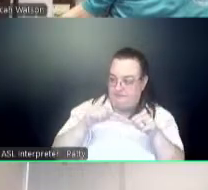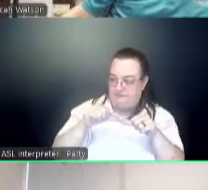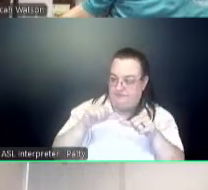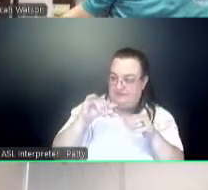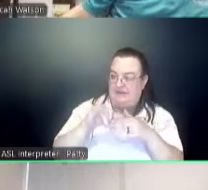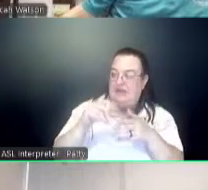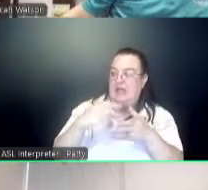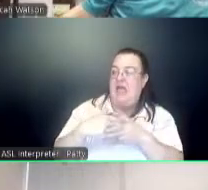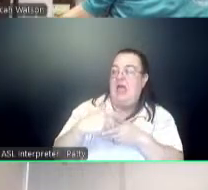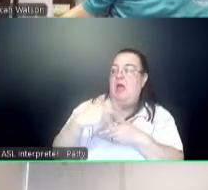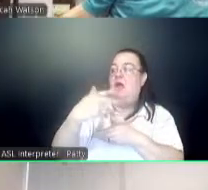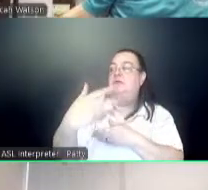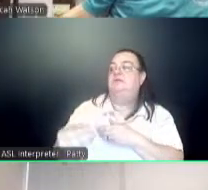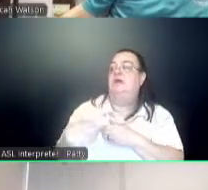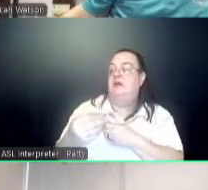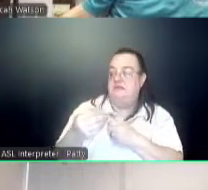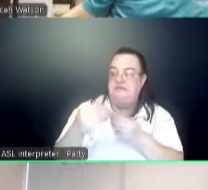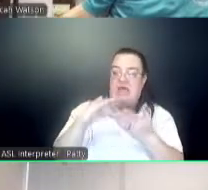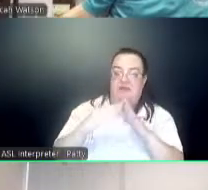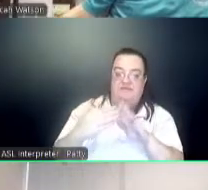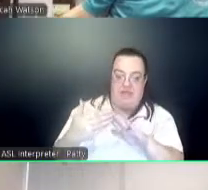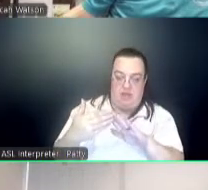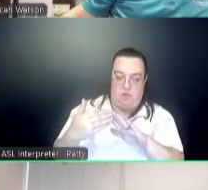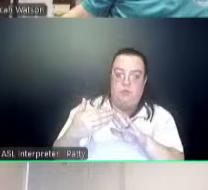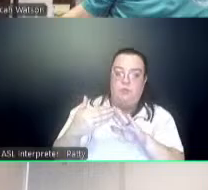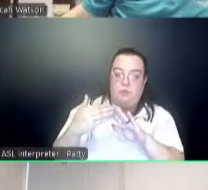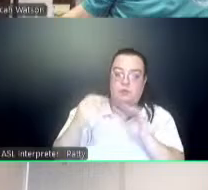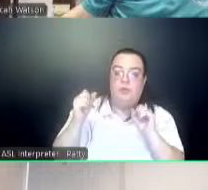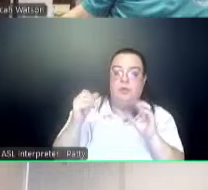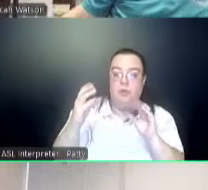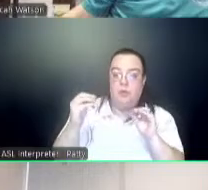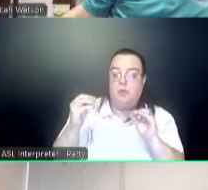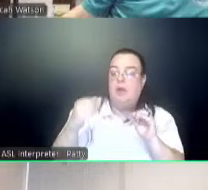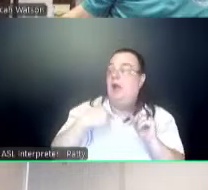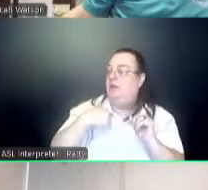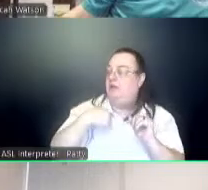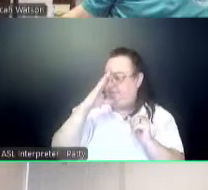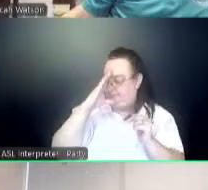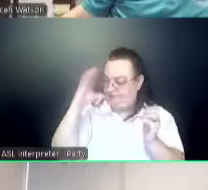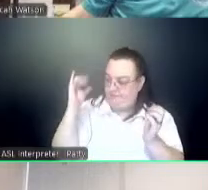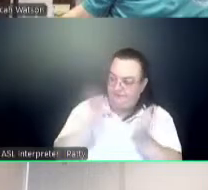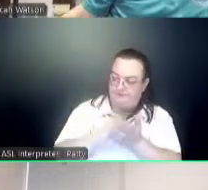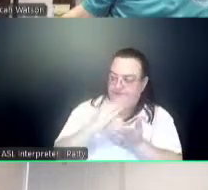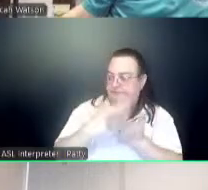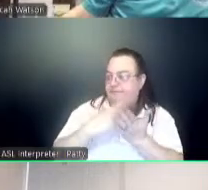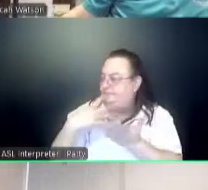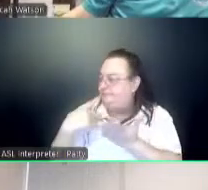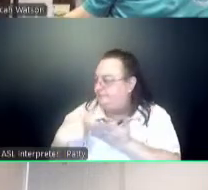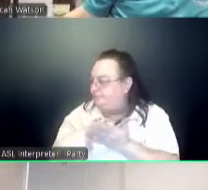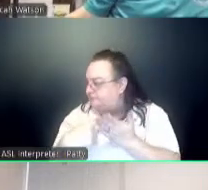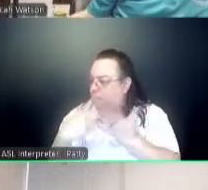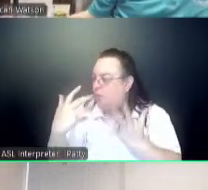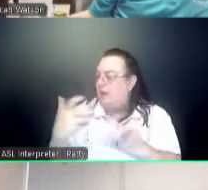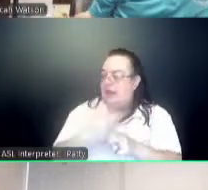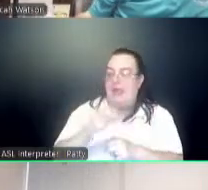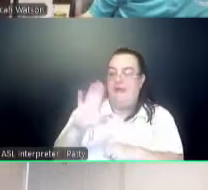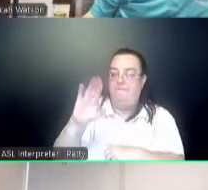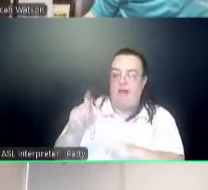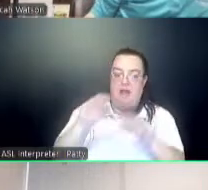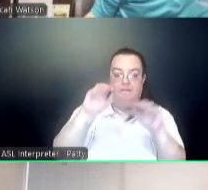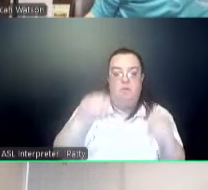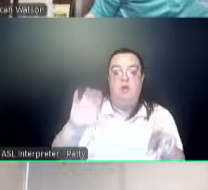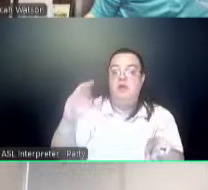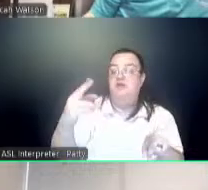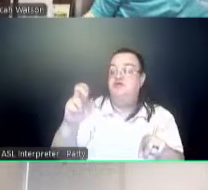of town. So I know that there's been discussion about wanting to get a box and put it at Cheverly